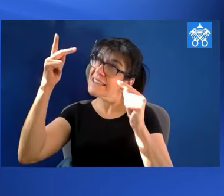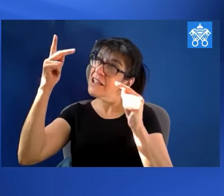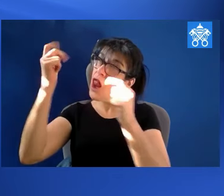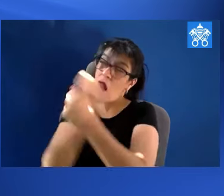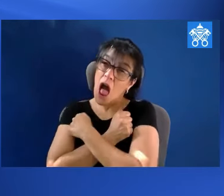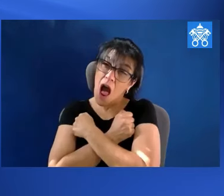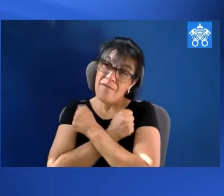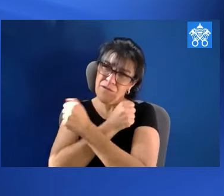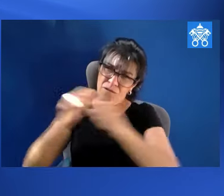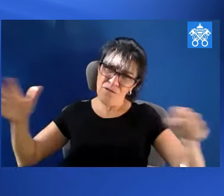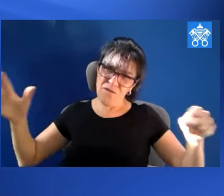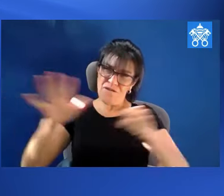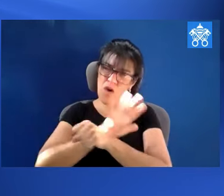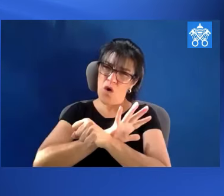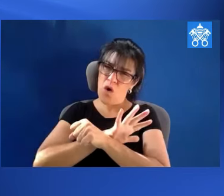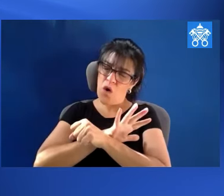love,